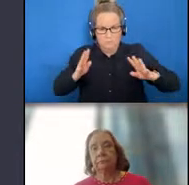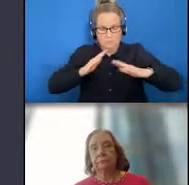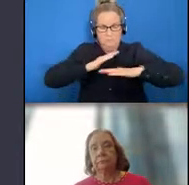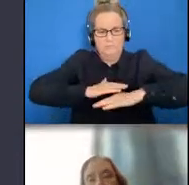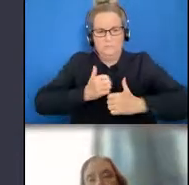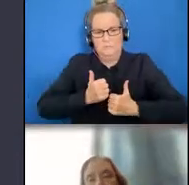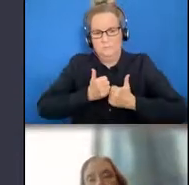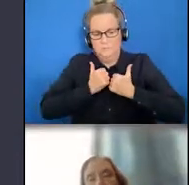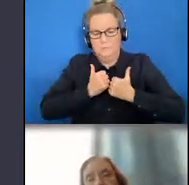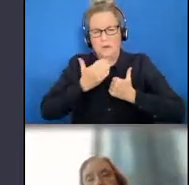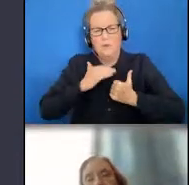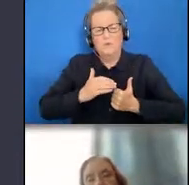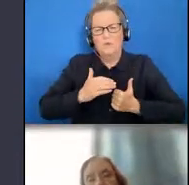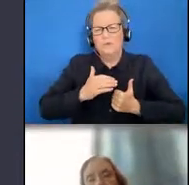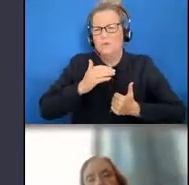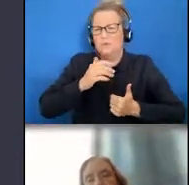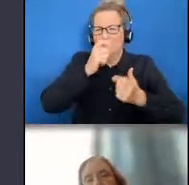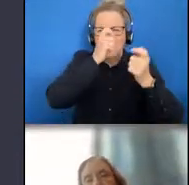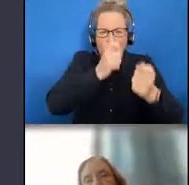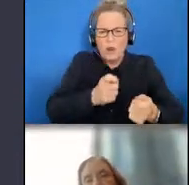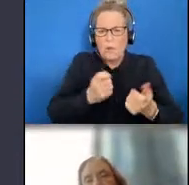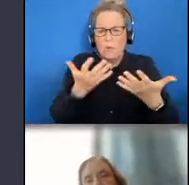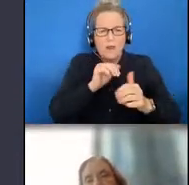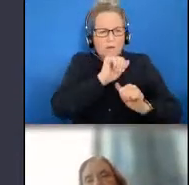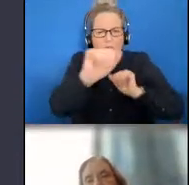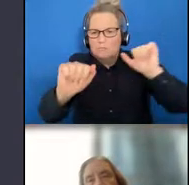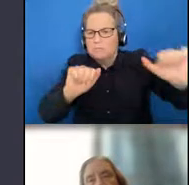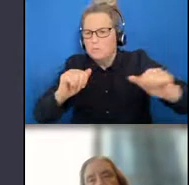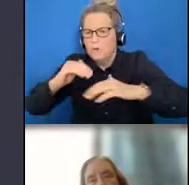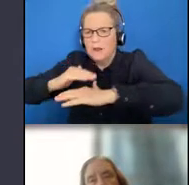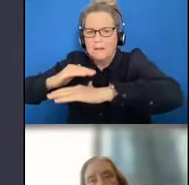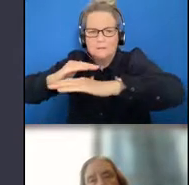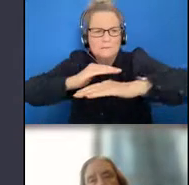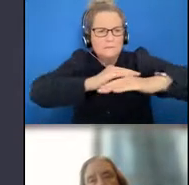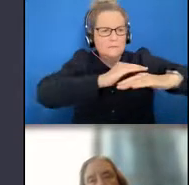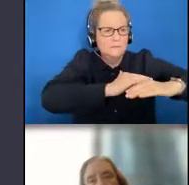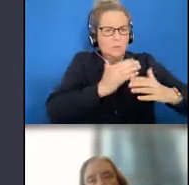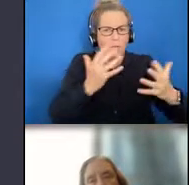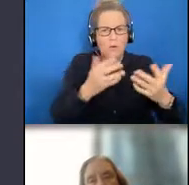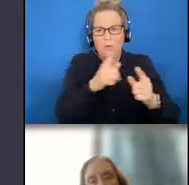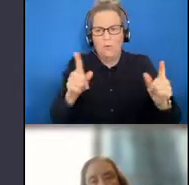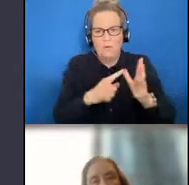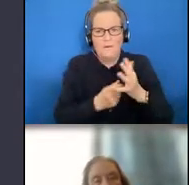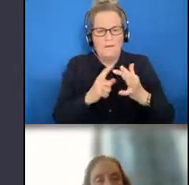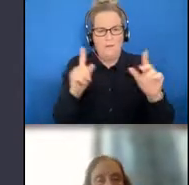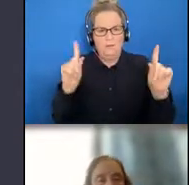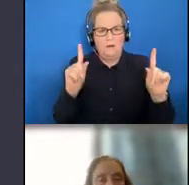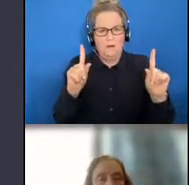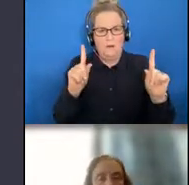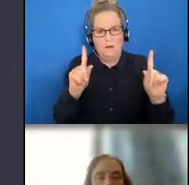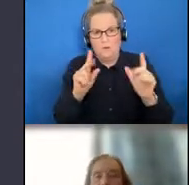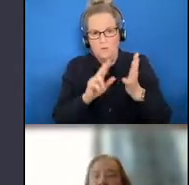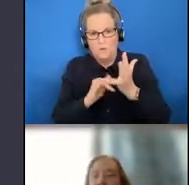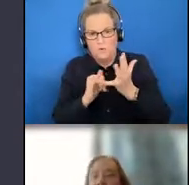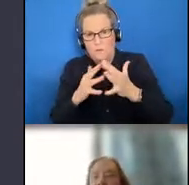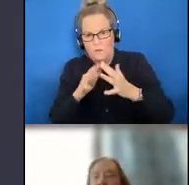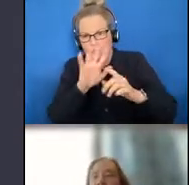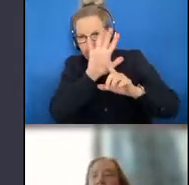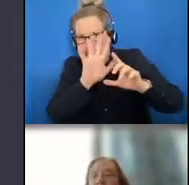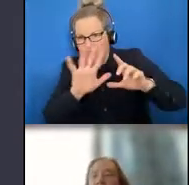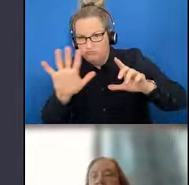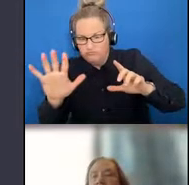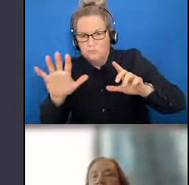the traditional custodians of the various lands on which you are all meeting from today across New South Wales and the Aboriginal